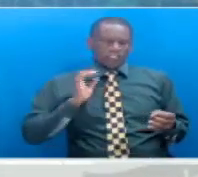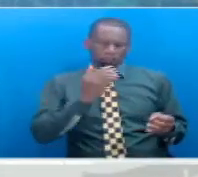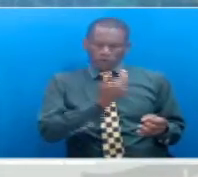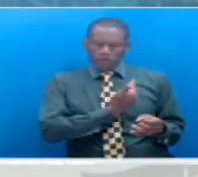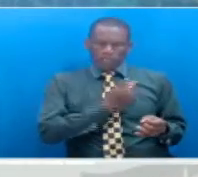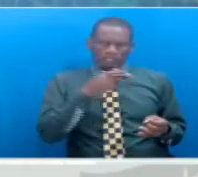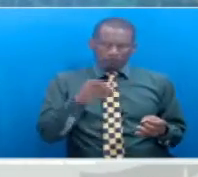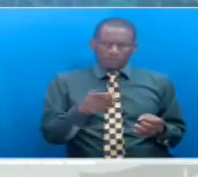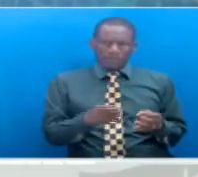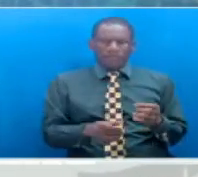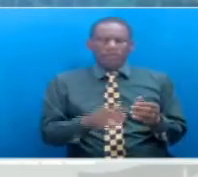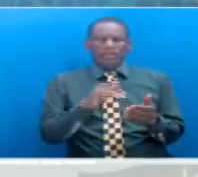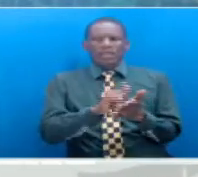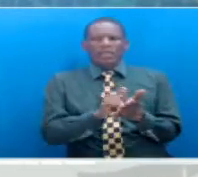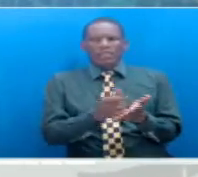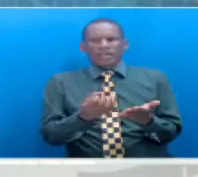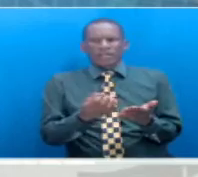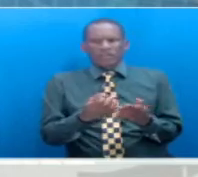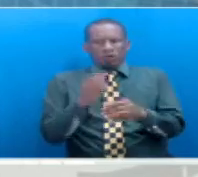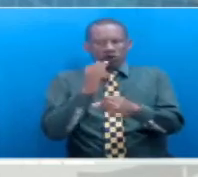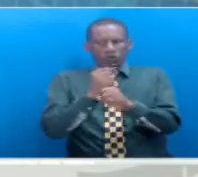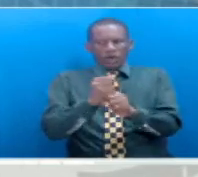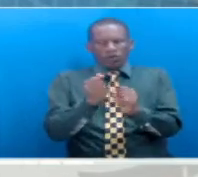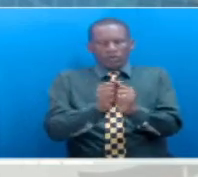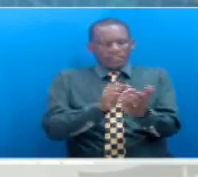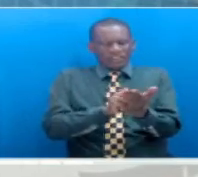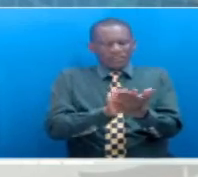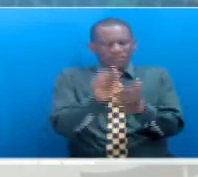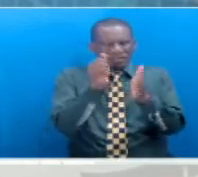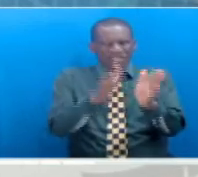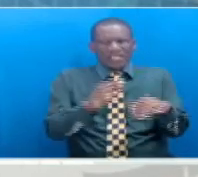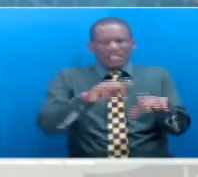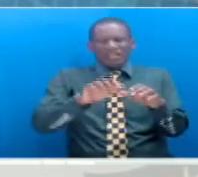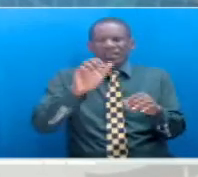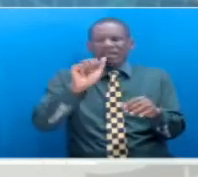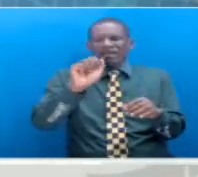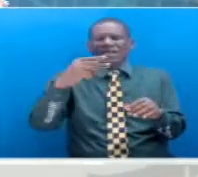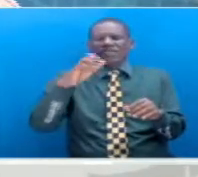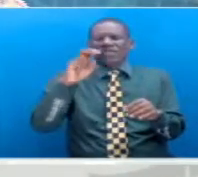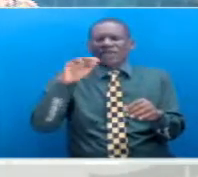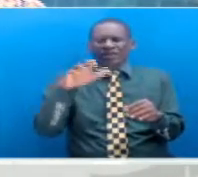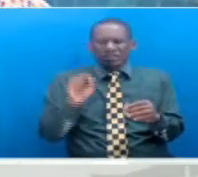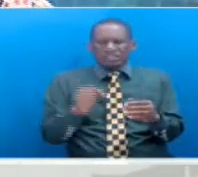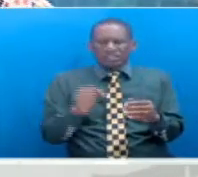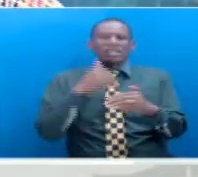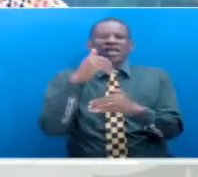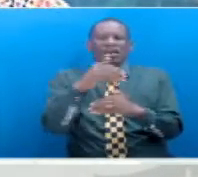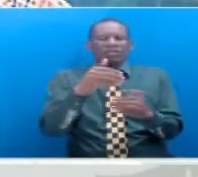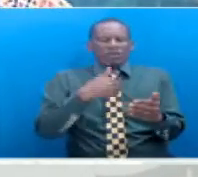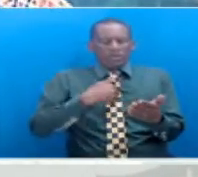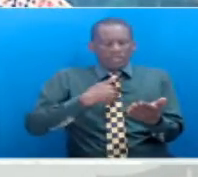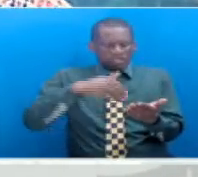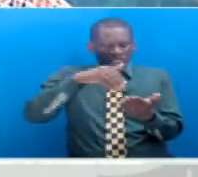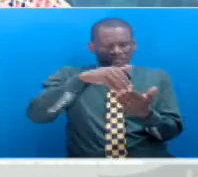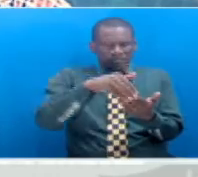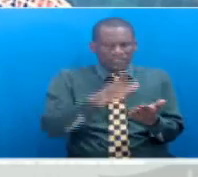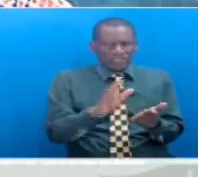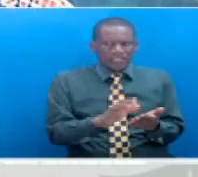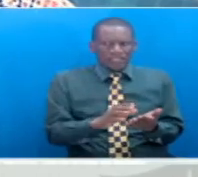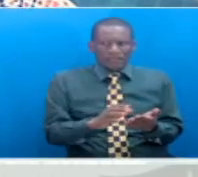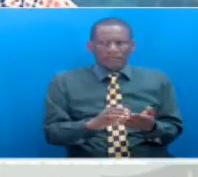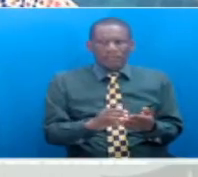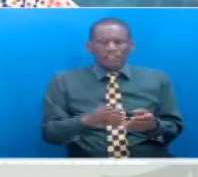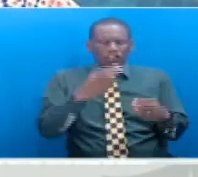committee that interfaces with the printers in Athens. And after we had sent